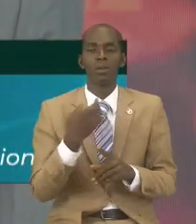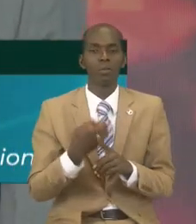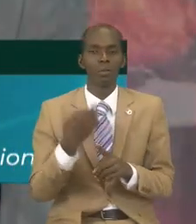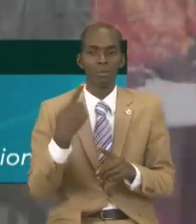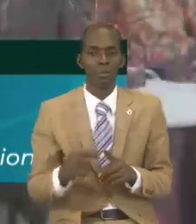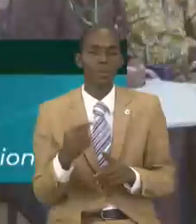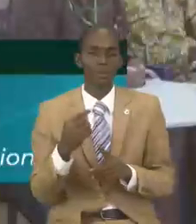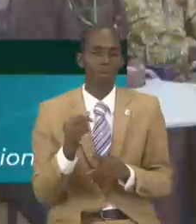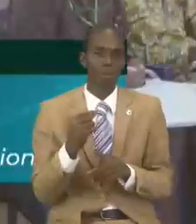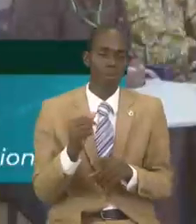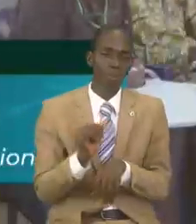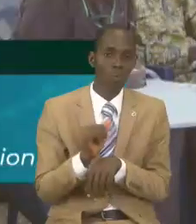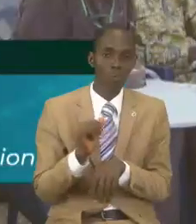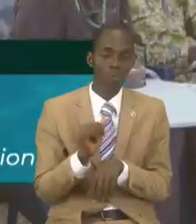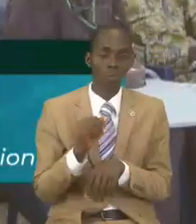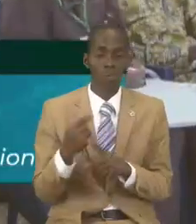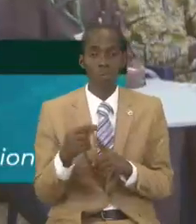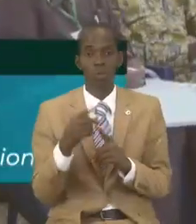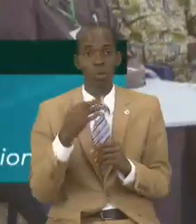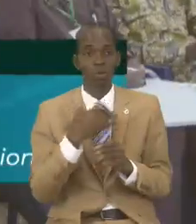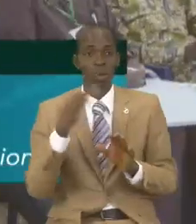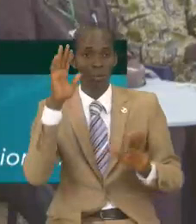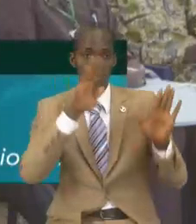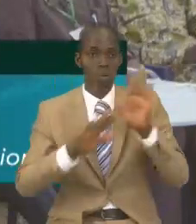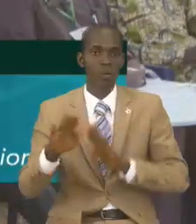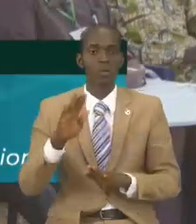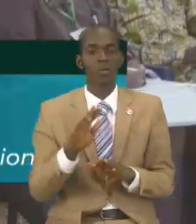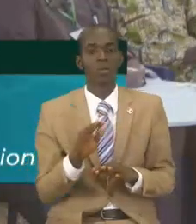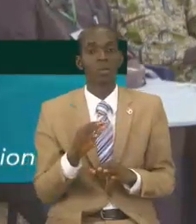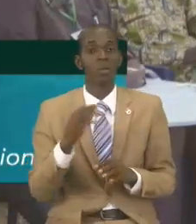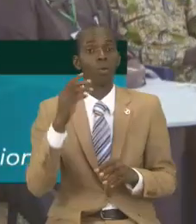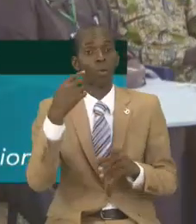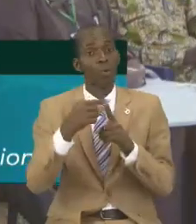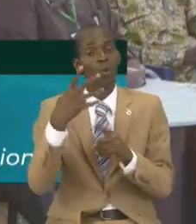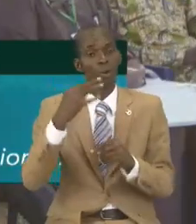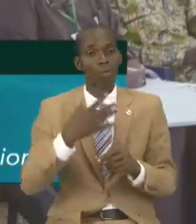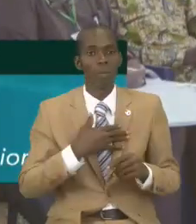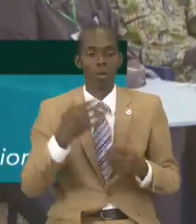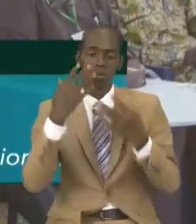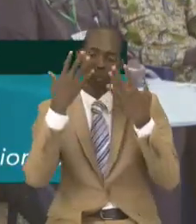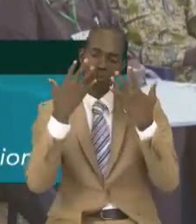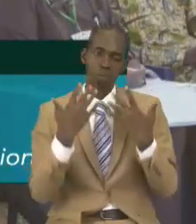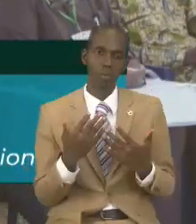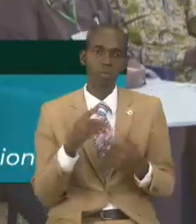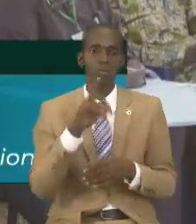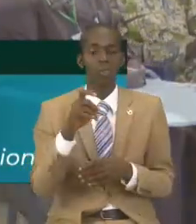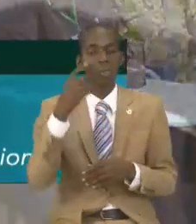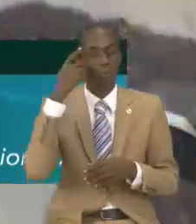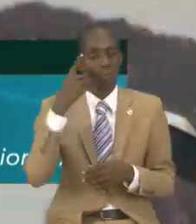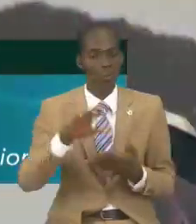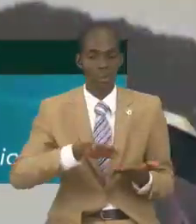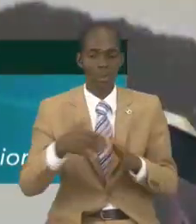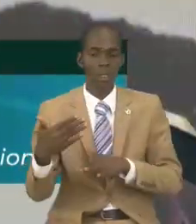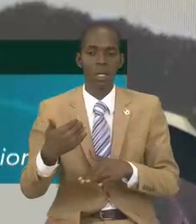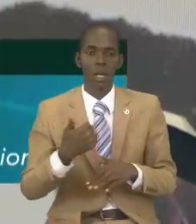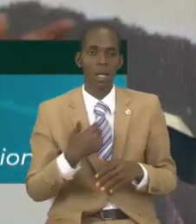roaring? Look at verse 16 there. In verse 16 it says, for thus have compassed me.